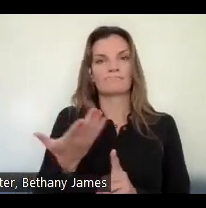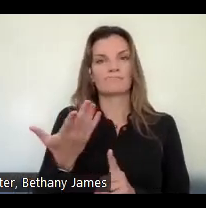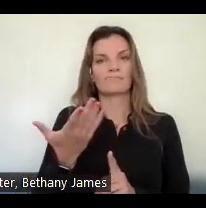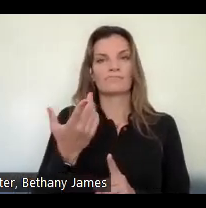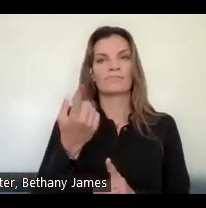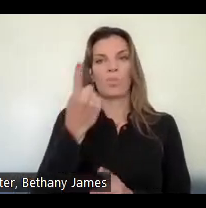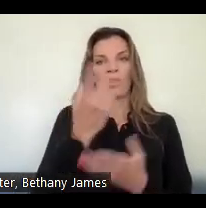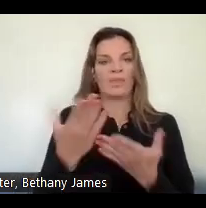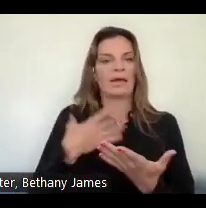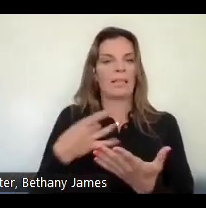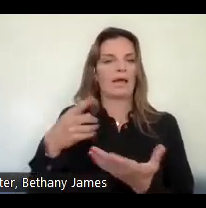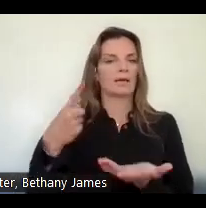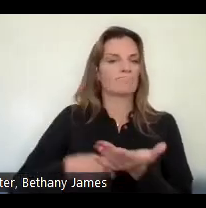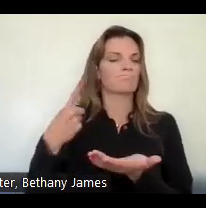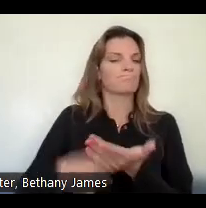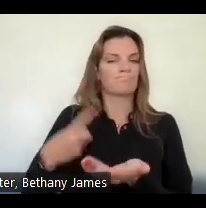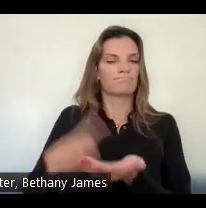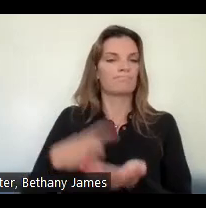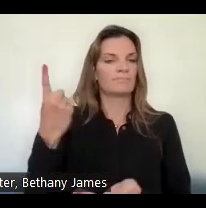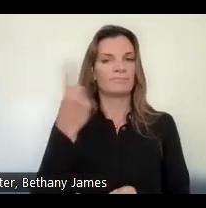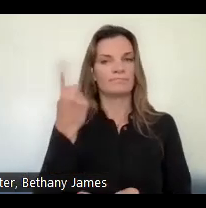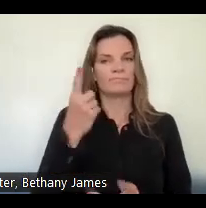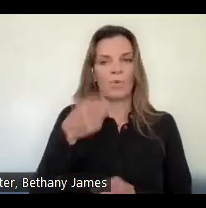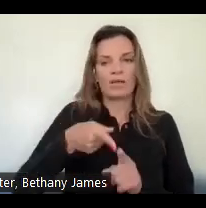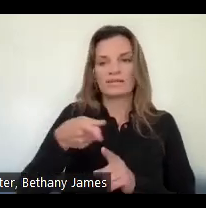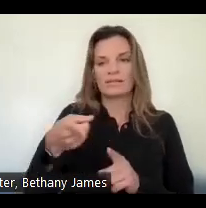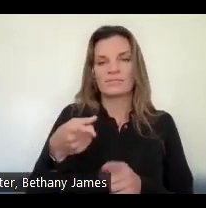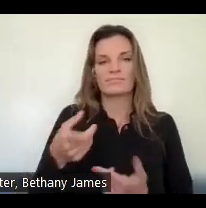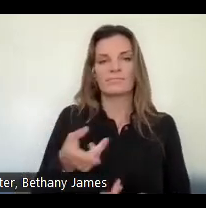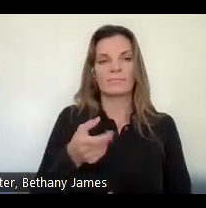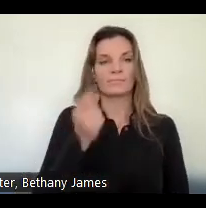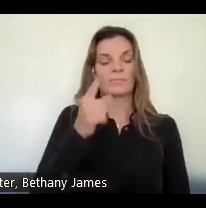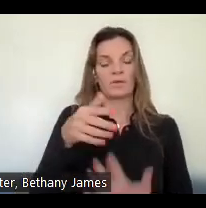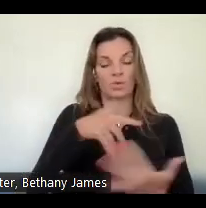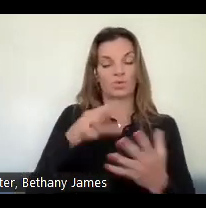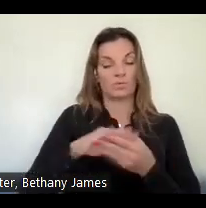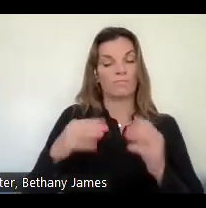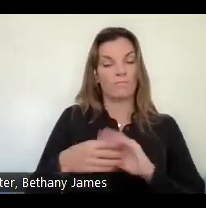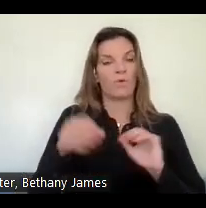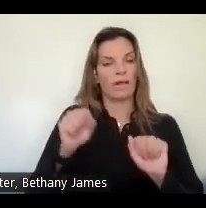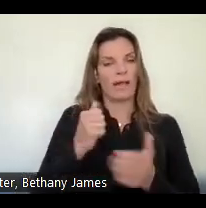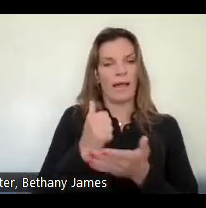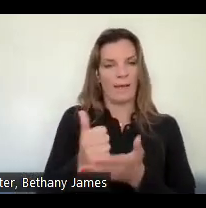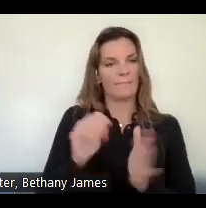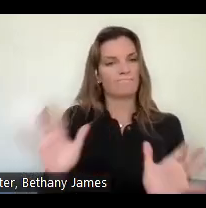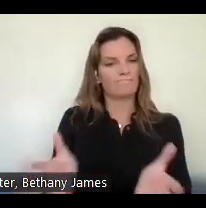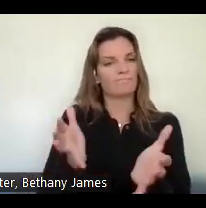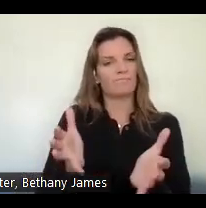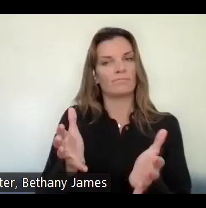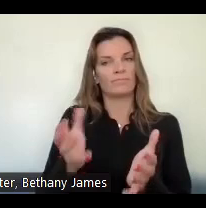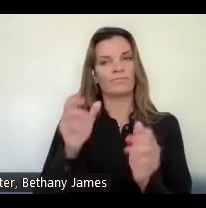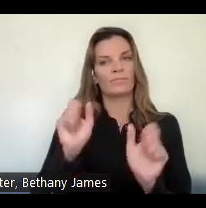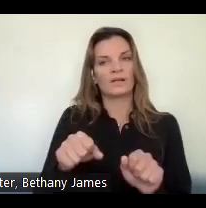talk about, a particular subject. With the social story, you can help them to be able to take on